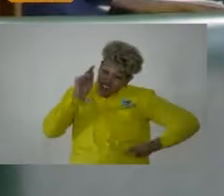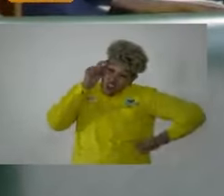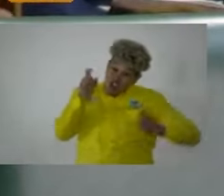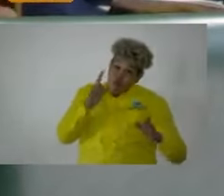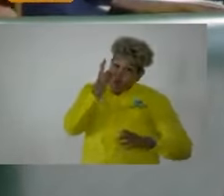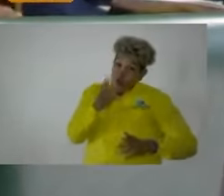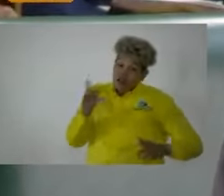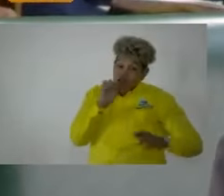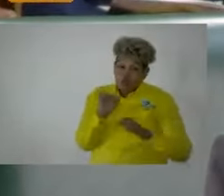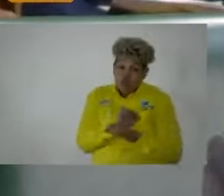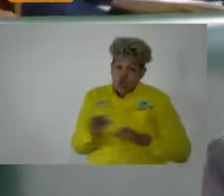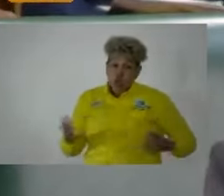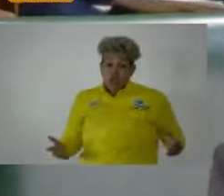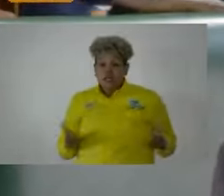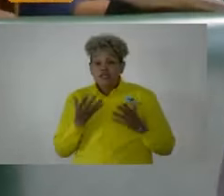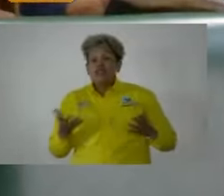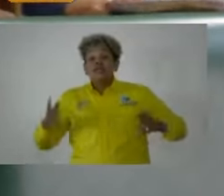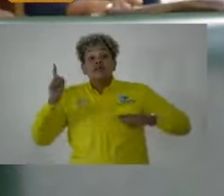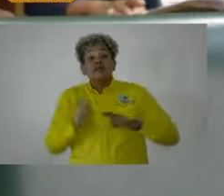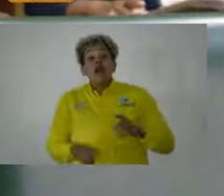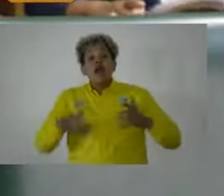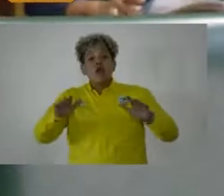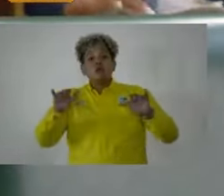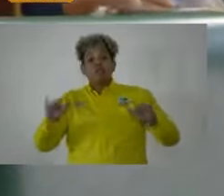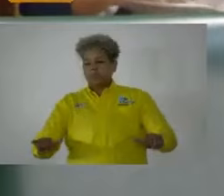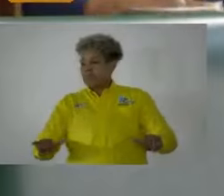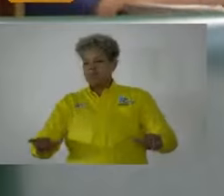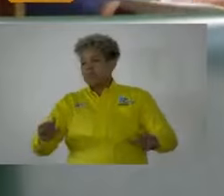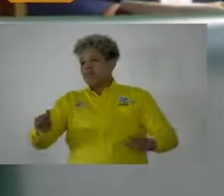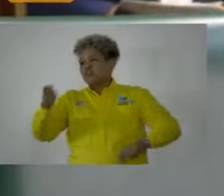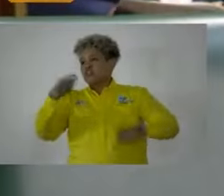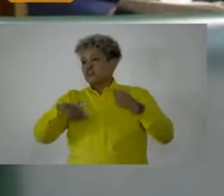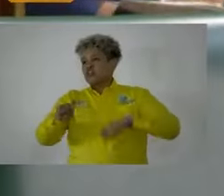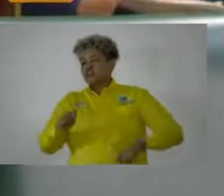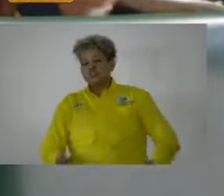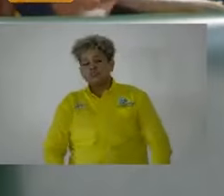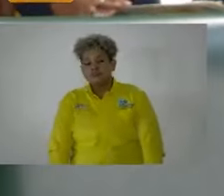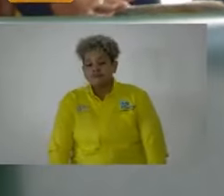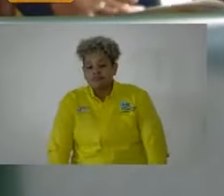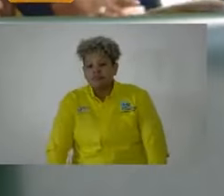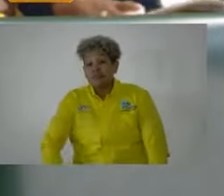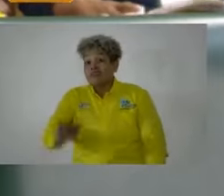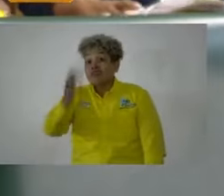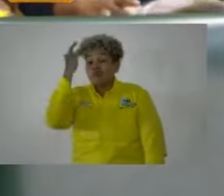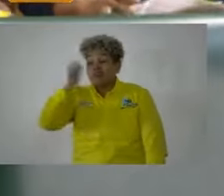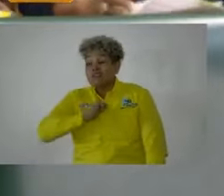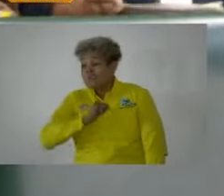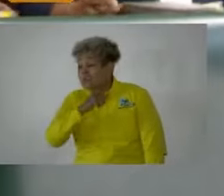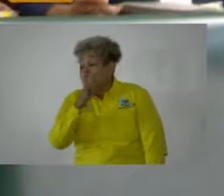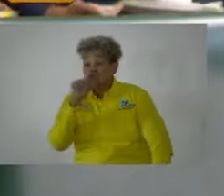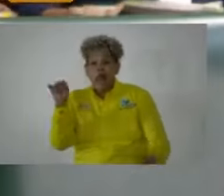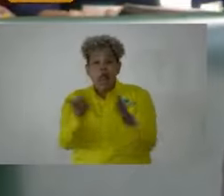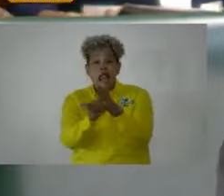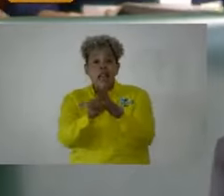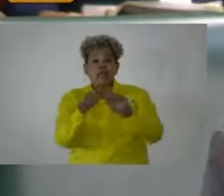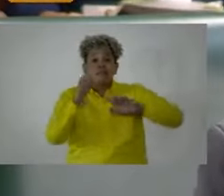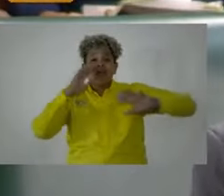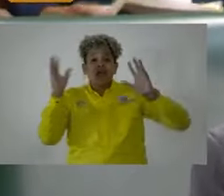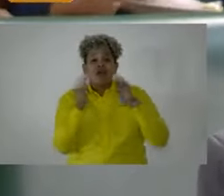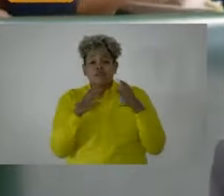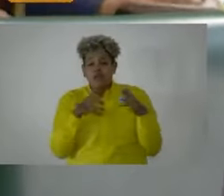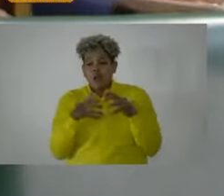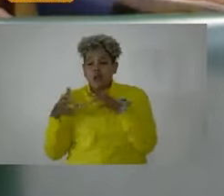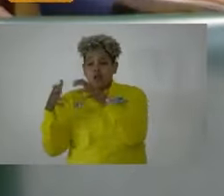one thing is certain. Things cannot be allowed to remain the way they are now. That is why I have identified an entire cluster